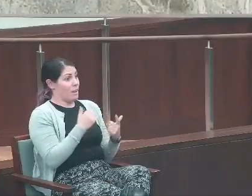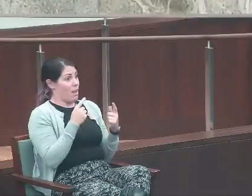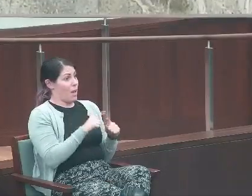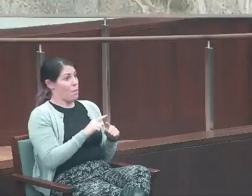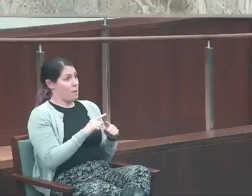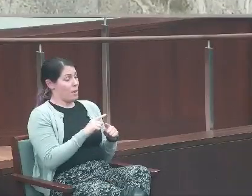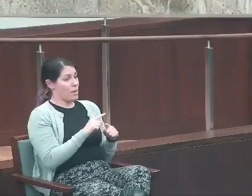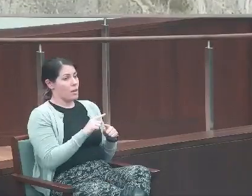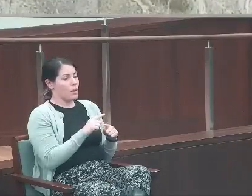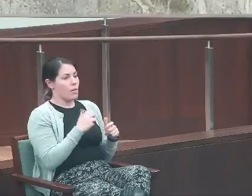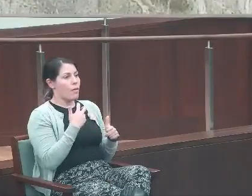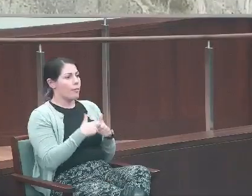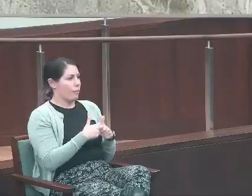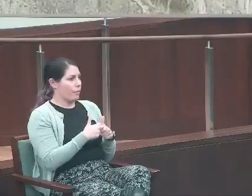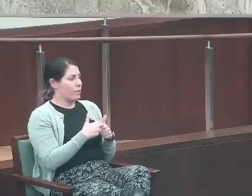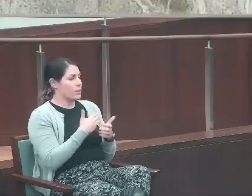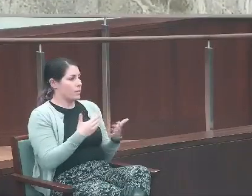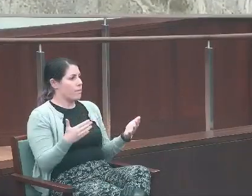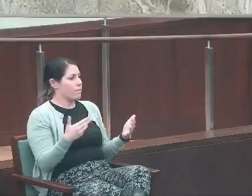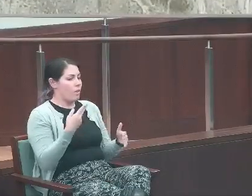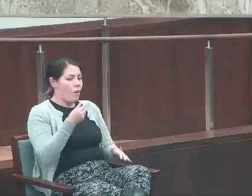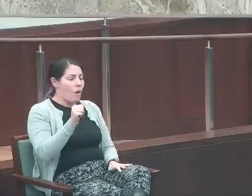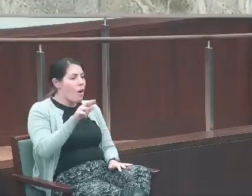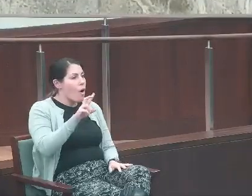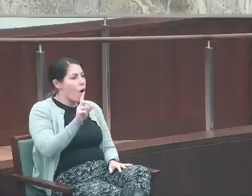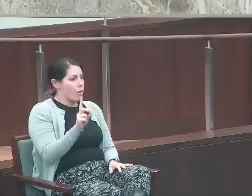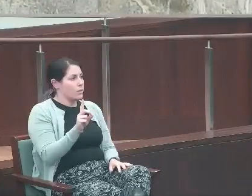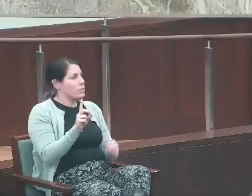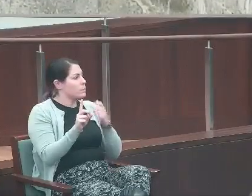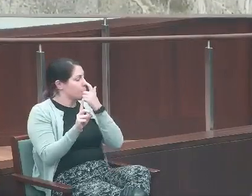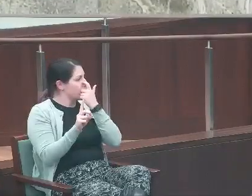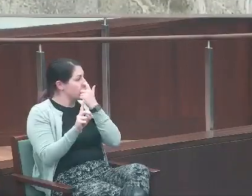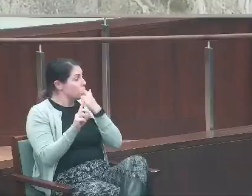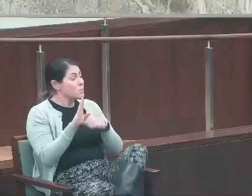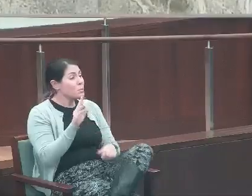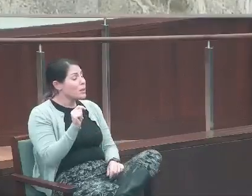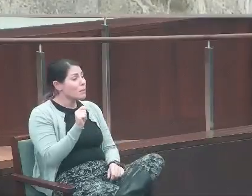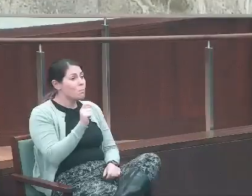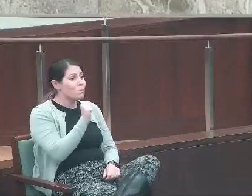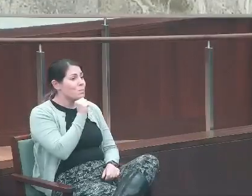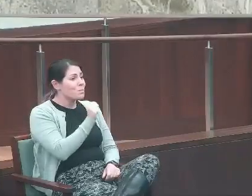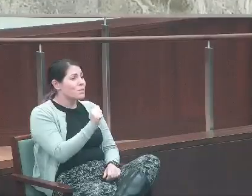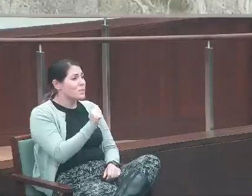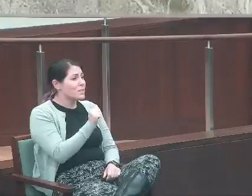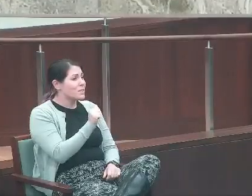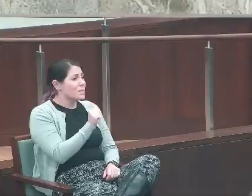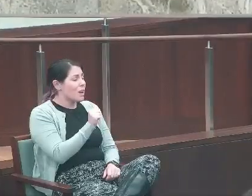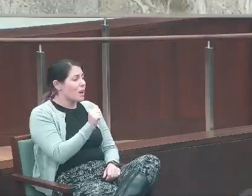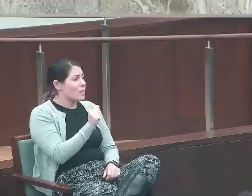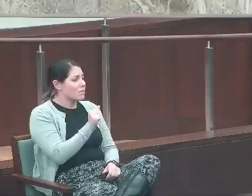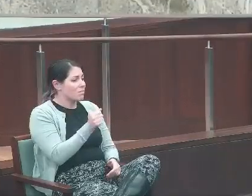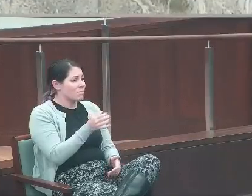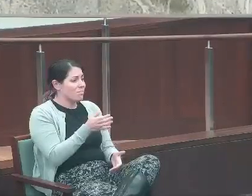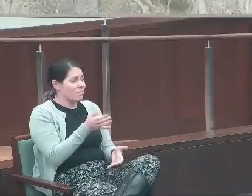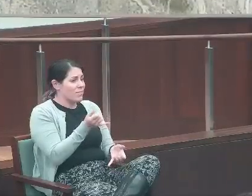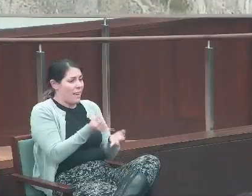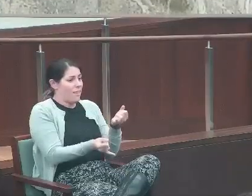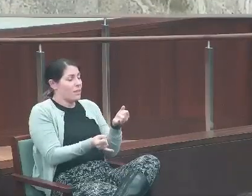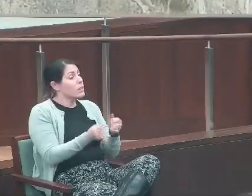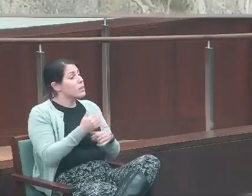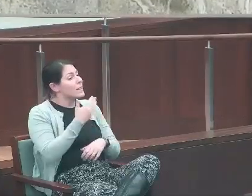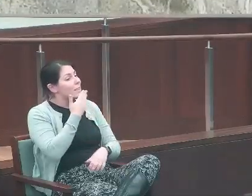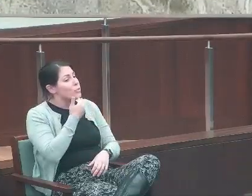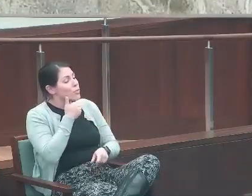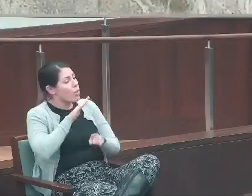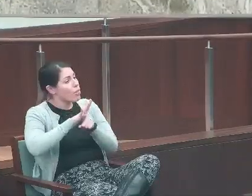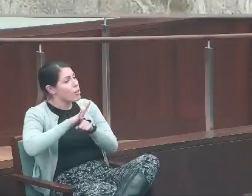hard stuff, very hard, but it's not insurmountable. Israel's